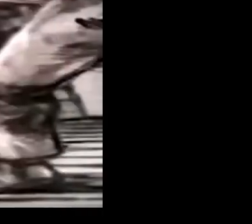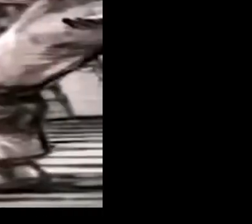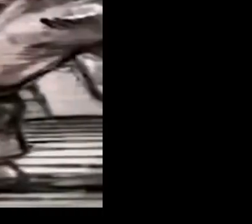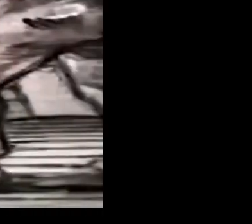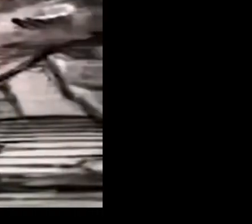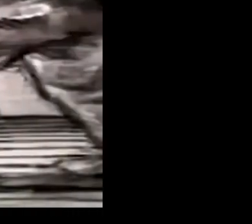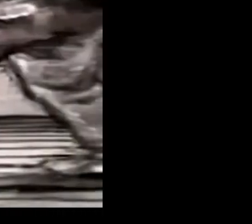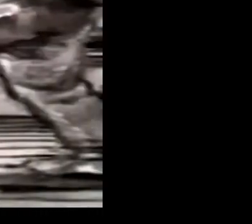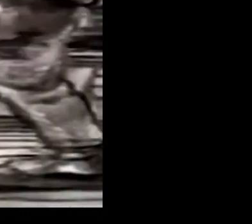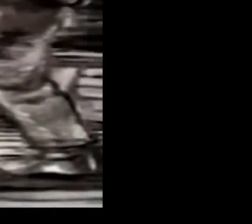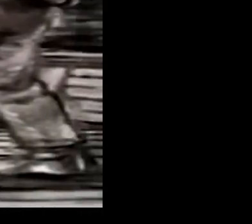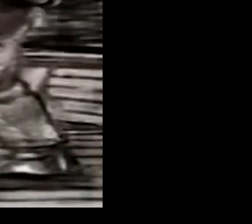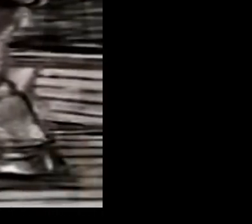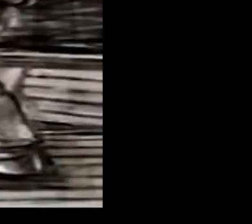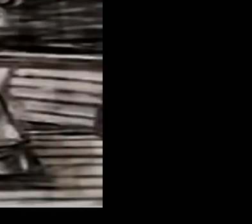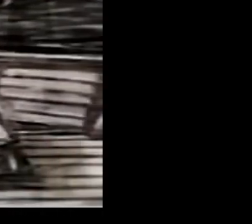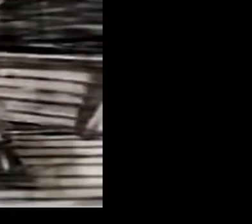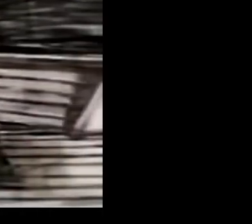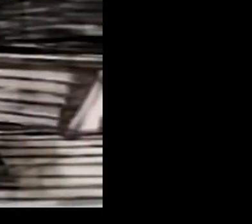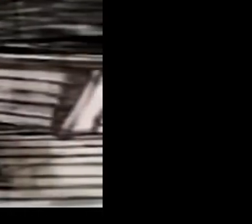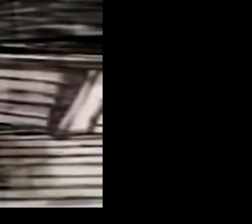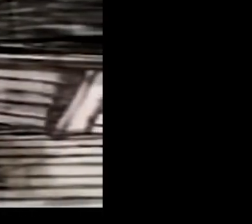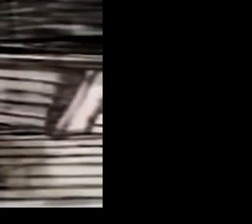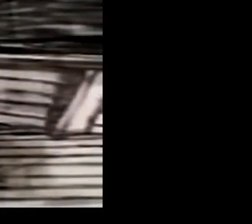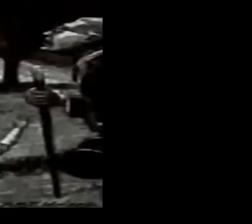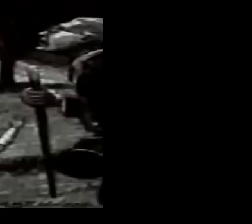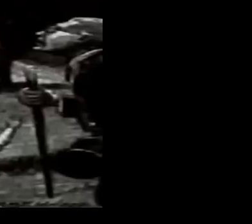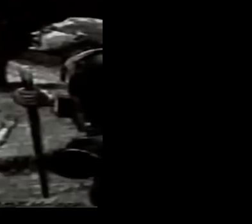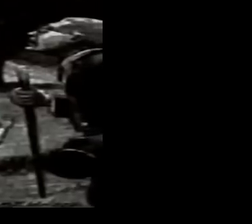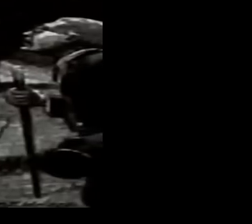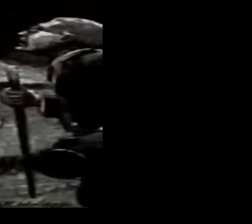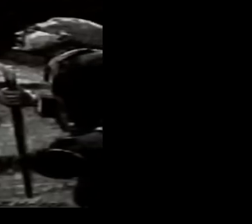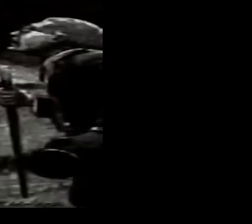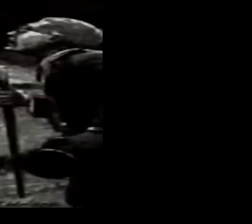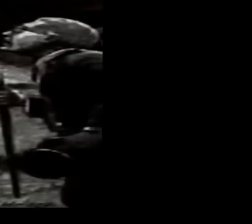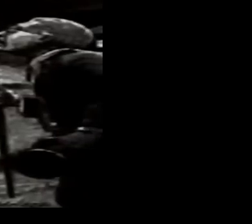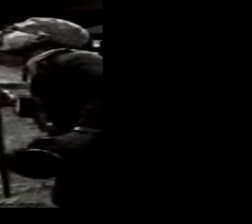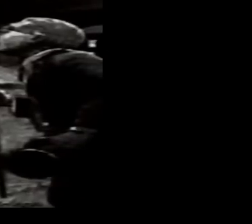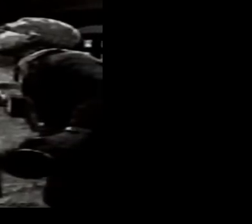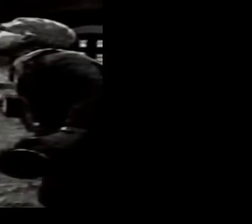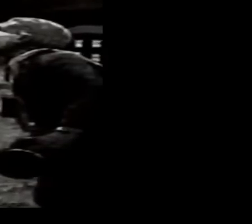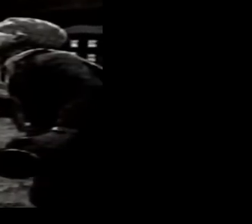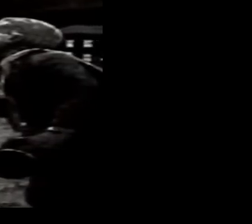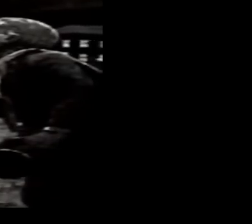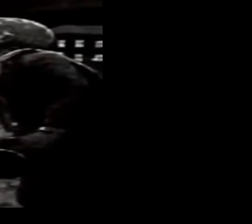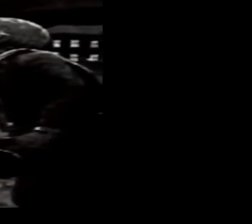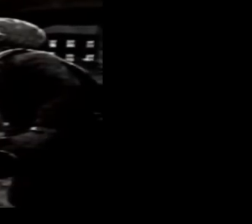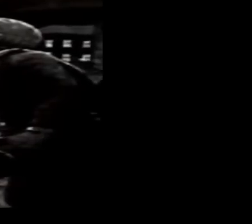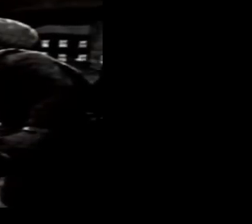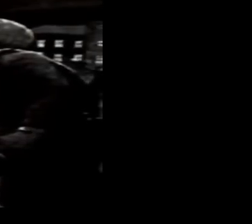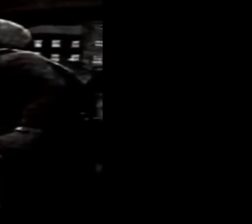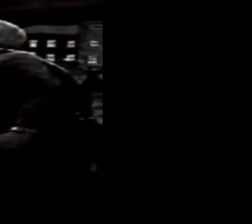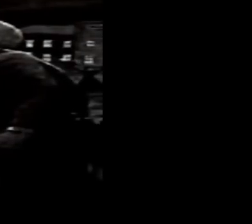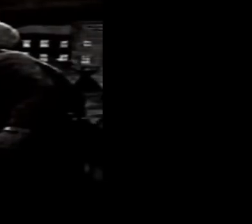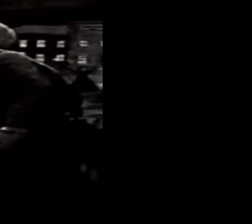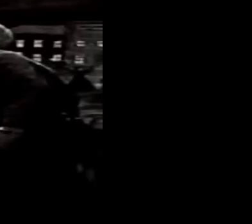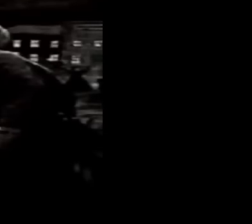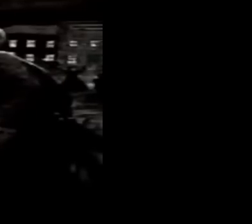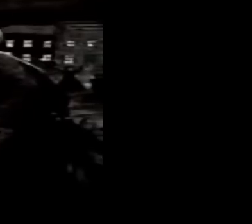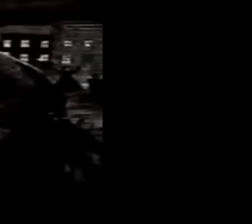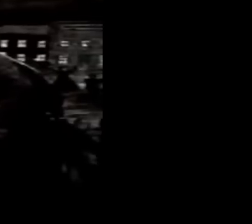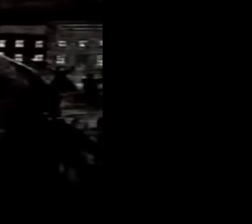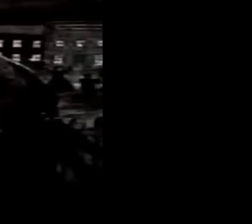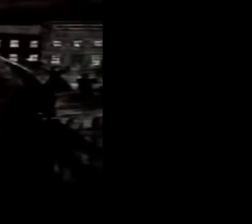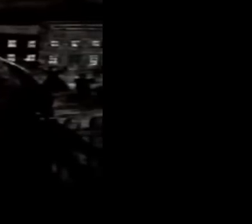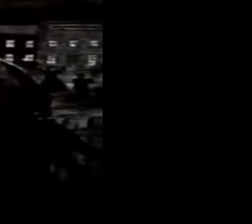Scared. All right. People were shocked. But again, scientists have not yet checked the word of God.